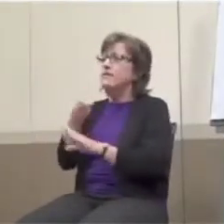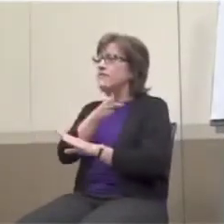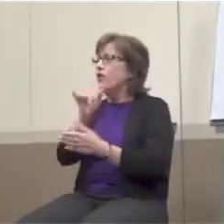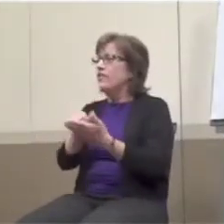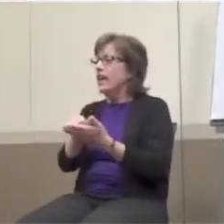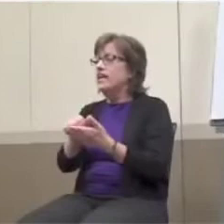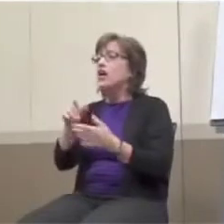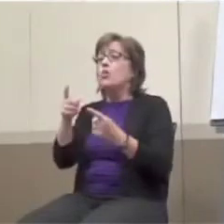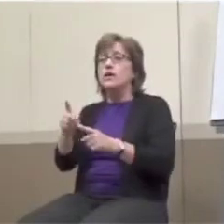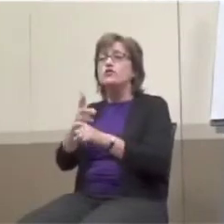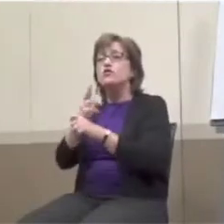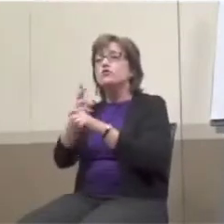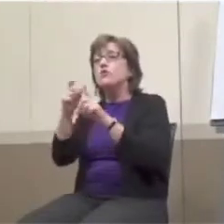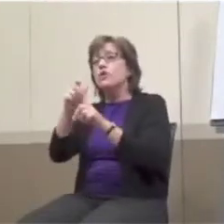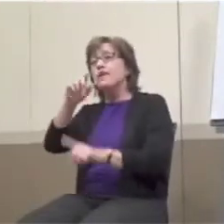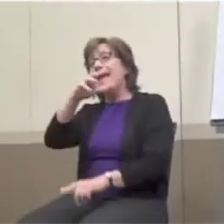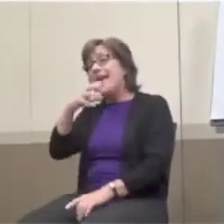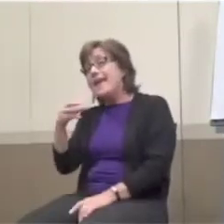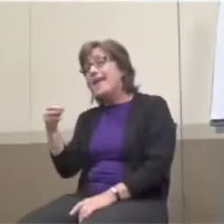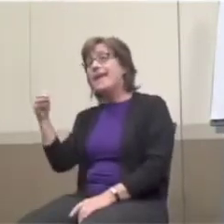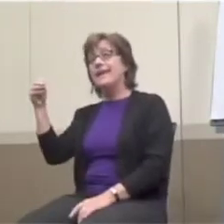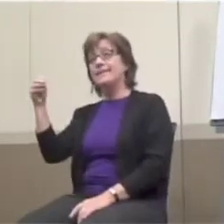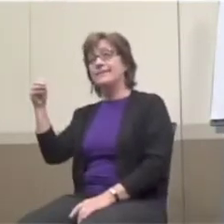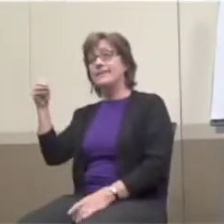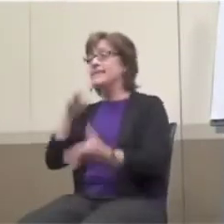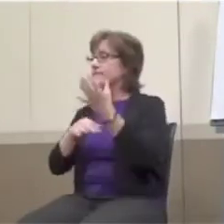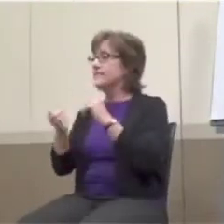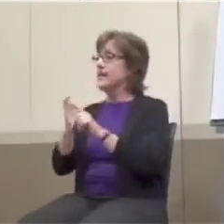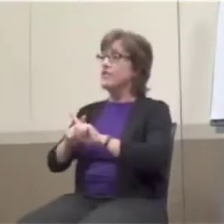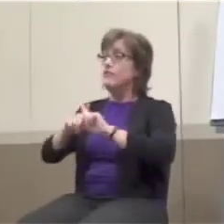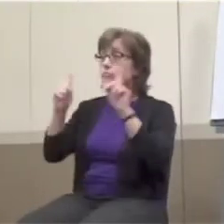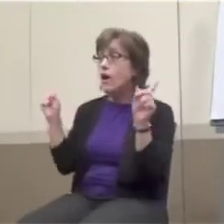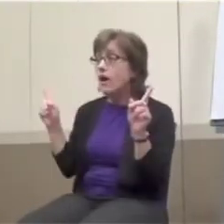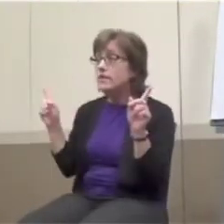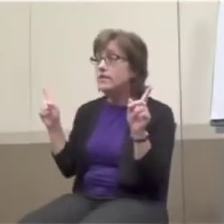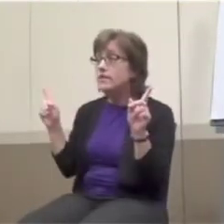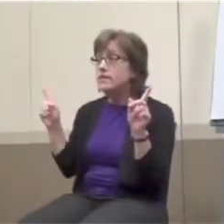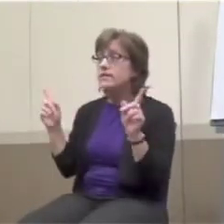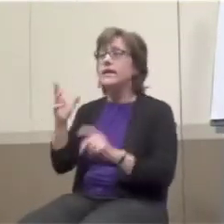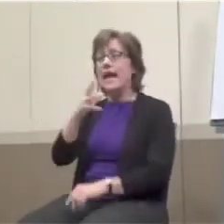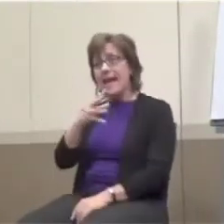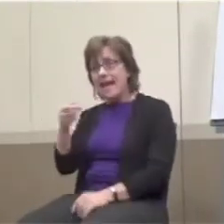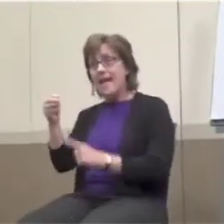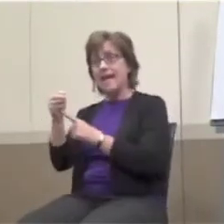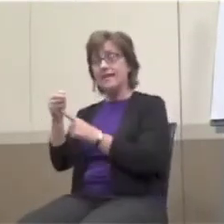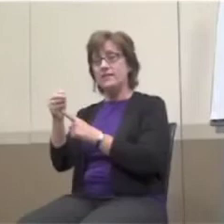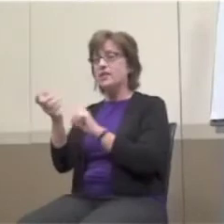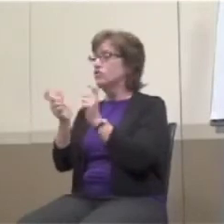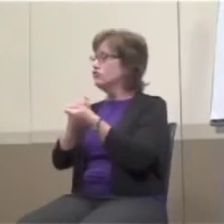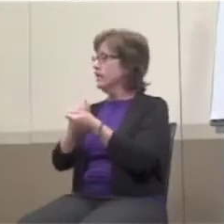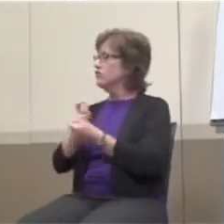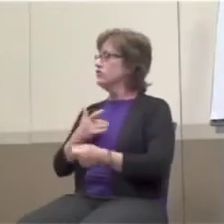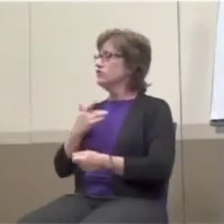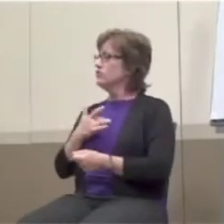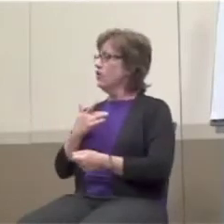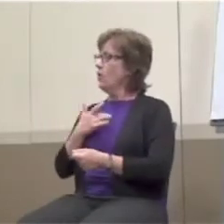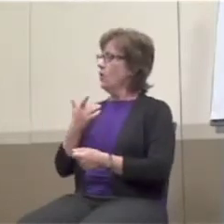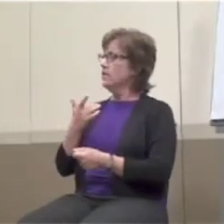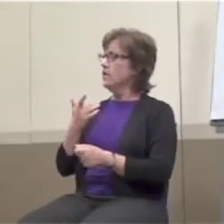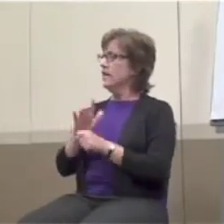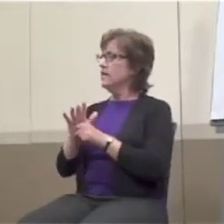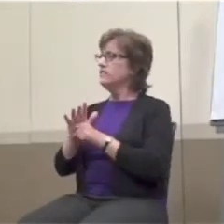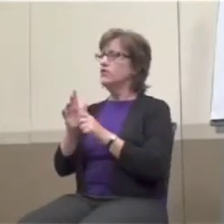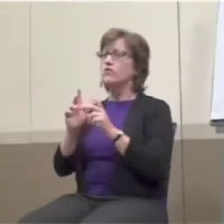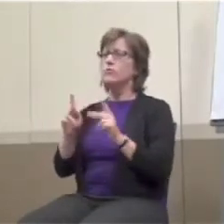the word and instead of but, it changes the tone just enough that the person isn't ready